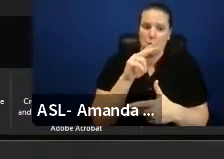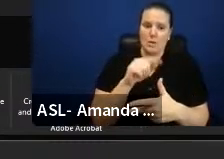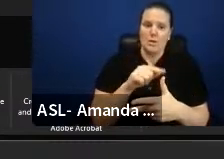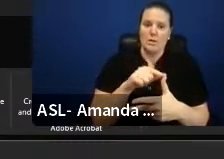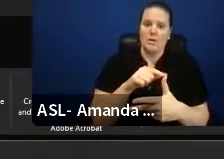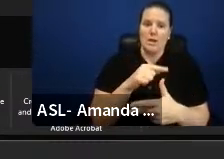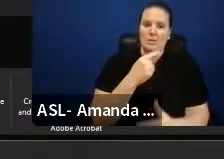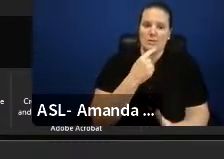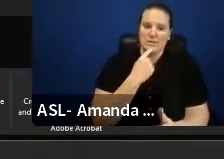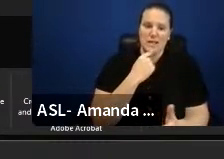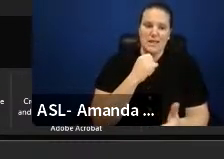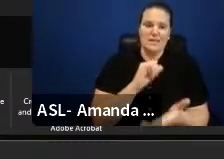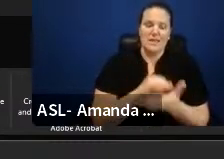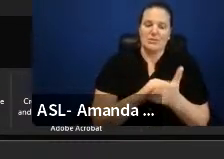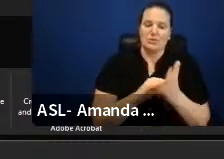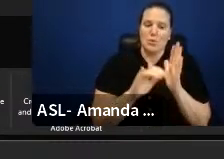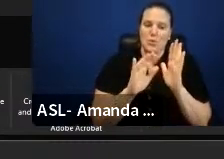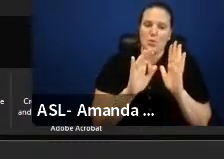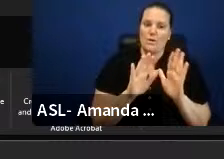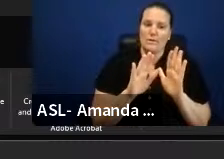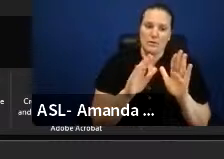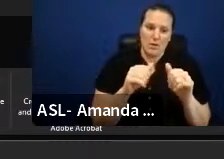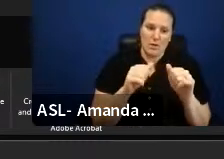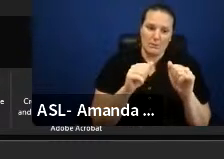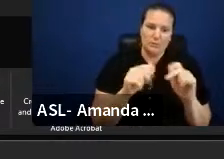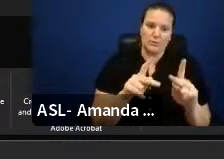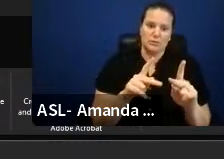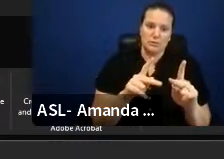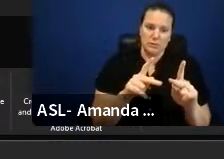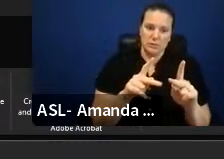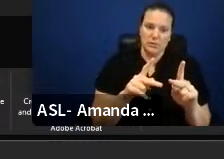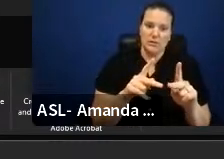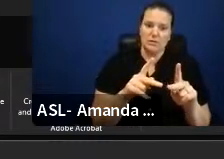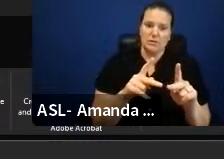think that's a wonderful opportunity to partner with the City